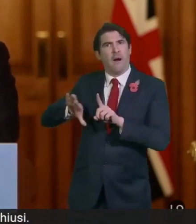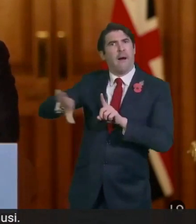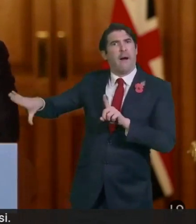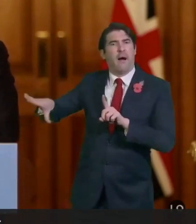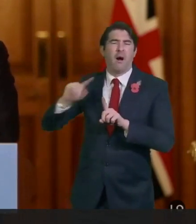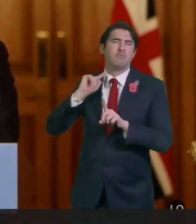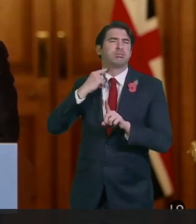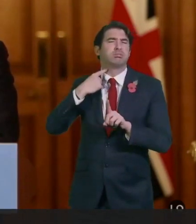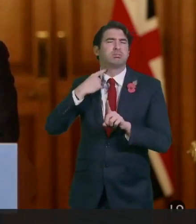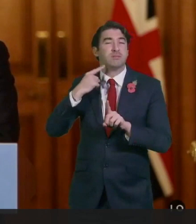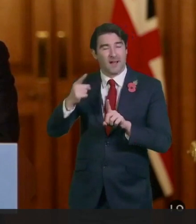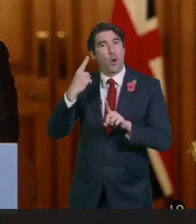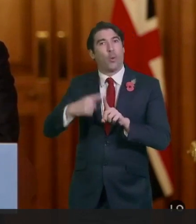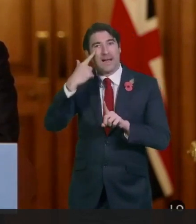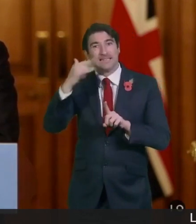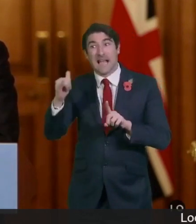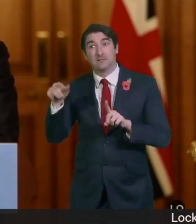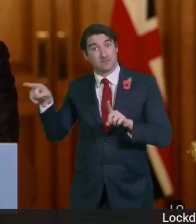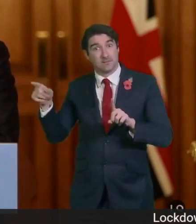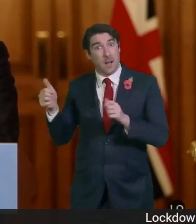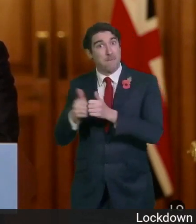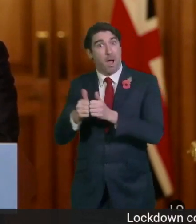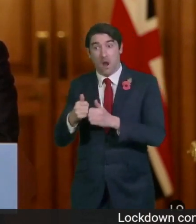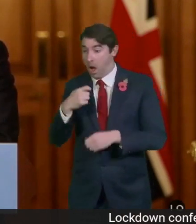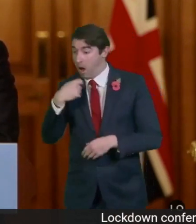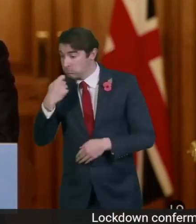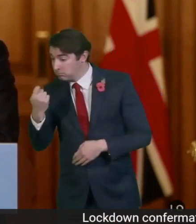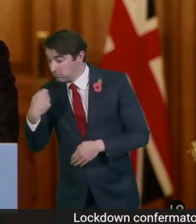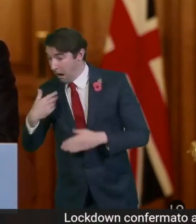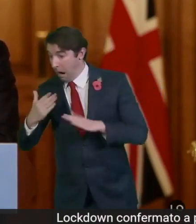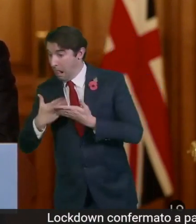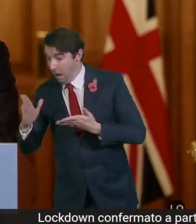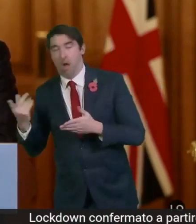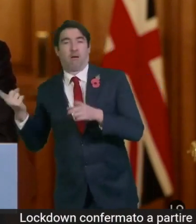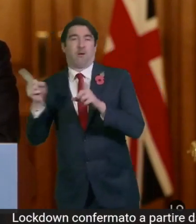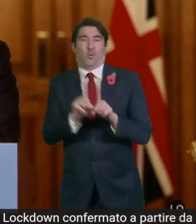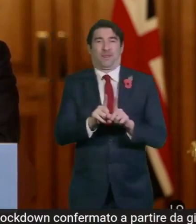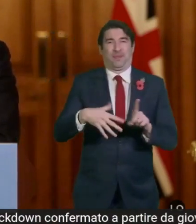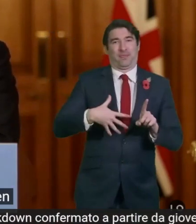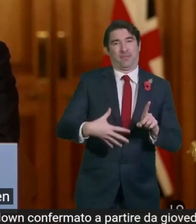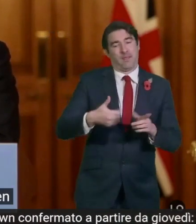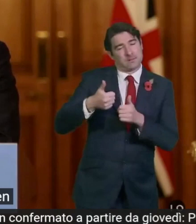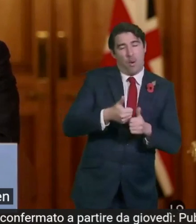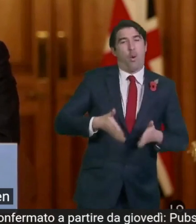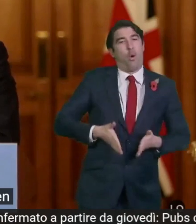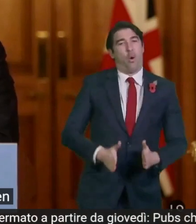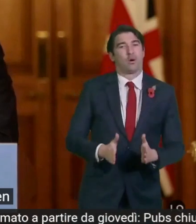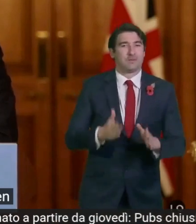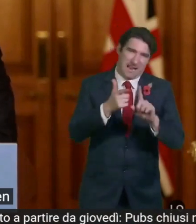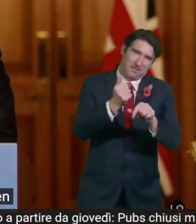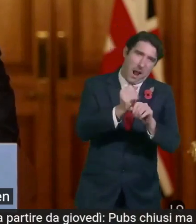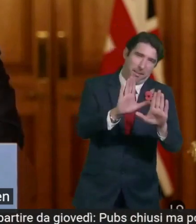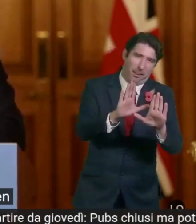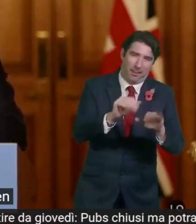even whole cities. The army has been brought in to work on the logistics, and the programme